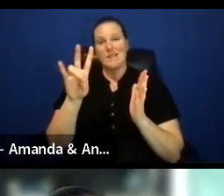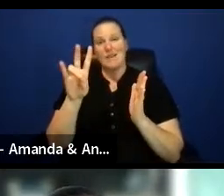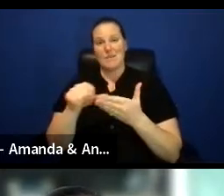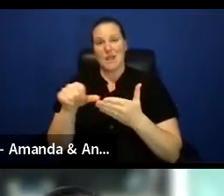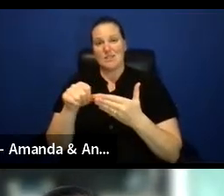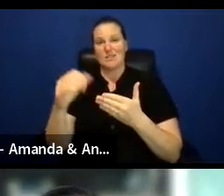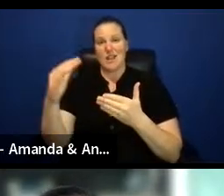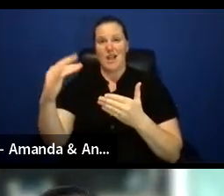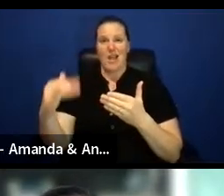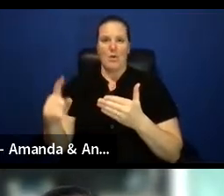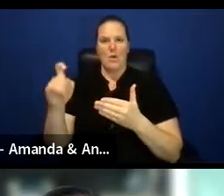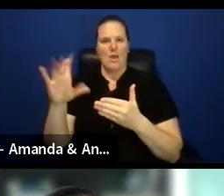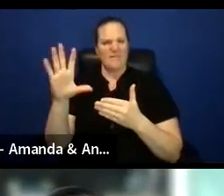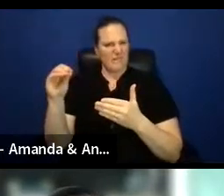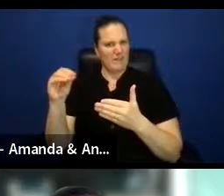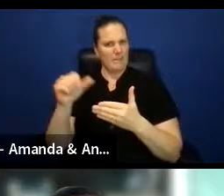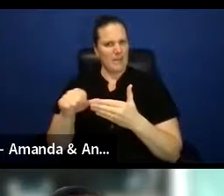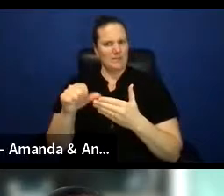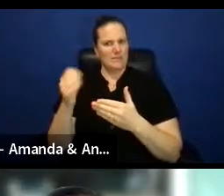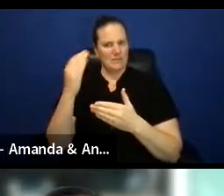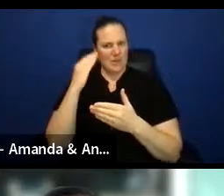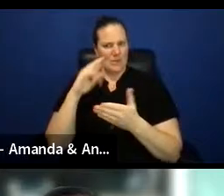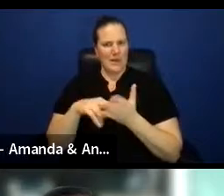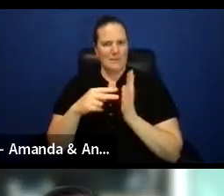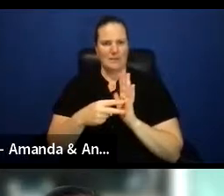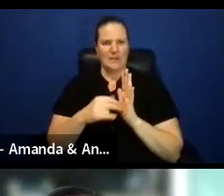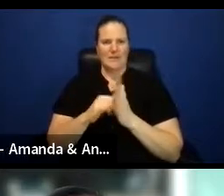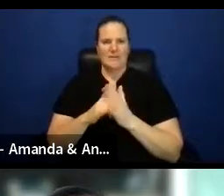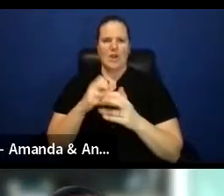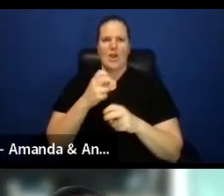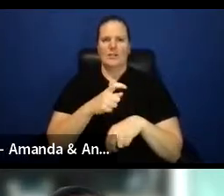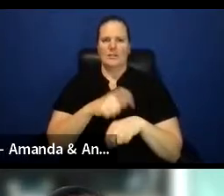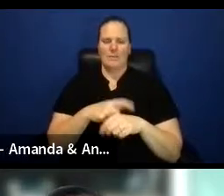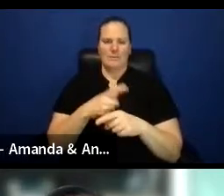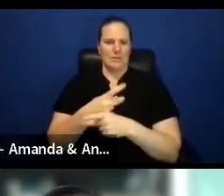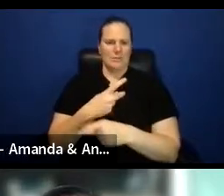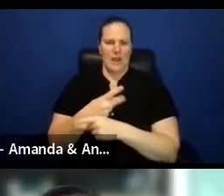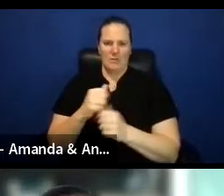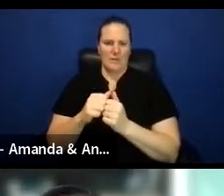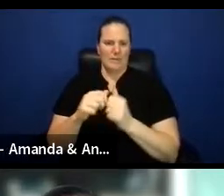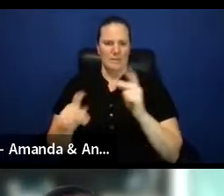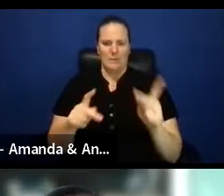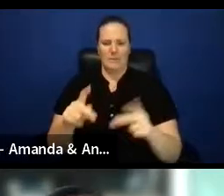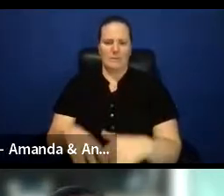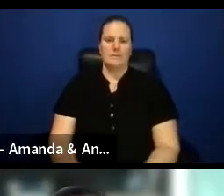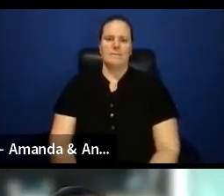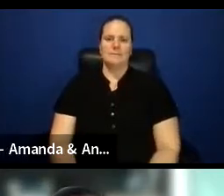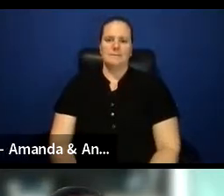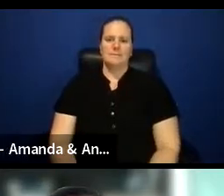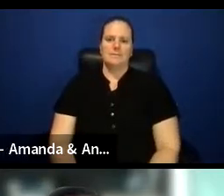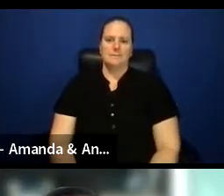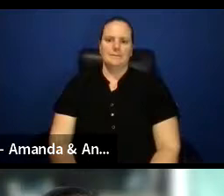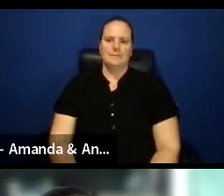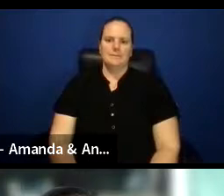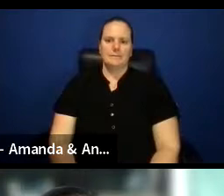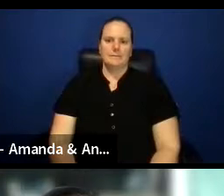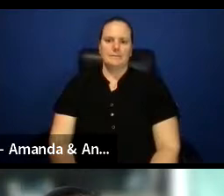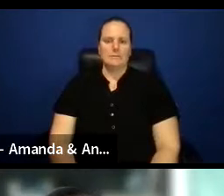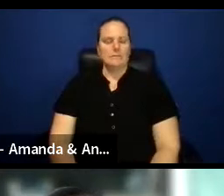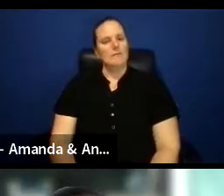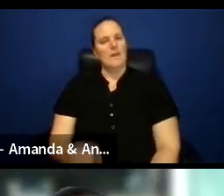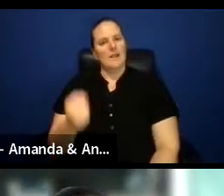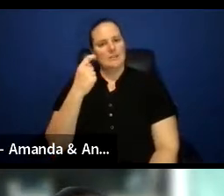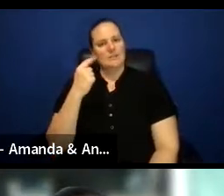or this 150 pages? You know, do you see the question is? I'm just having a hard time navigating that with folks. Understood. So I